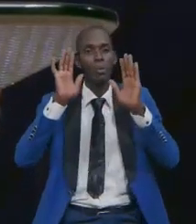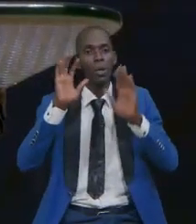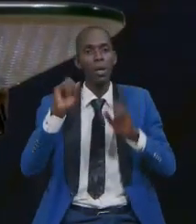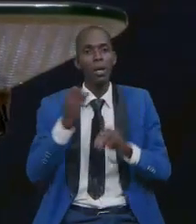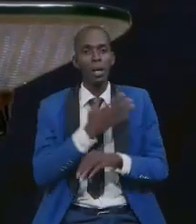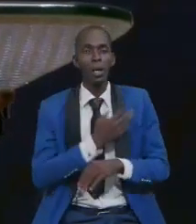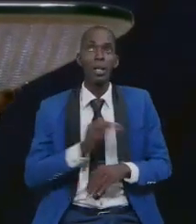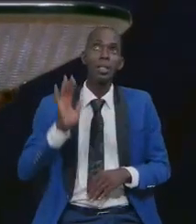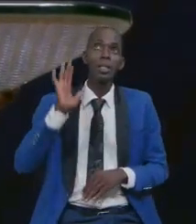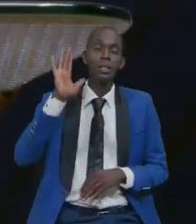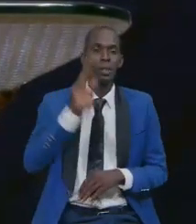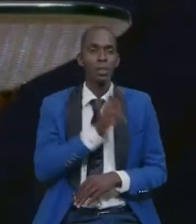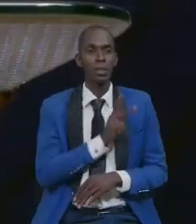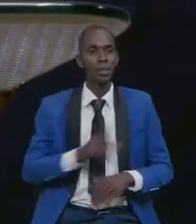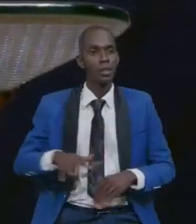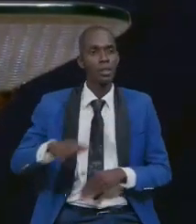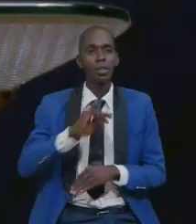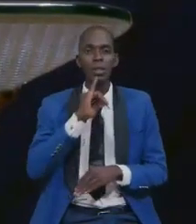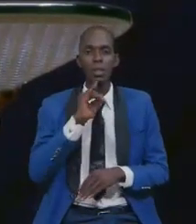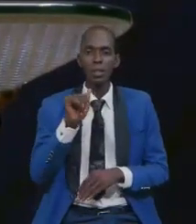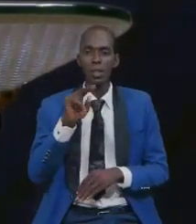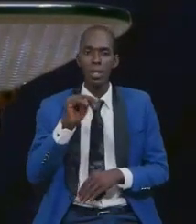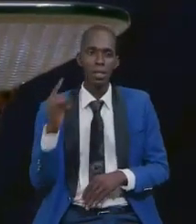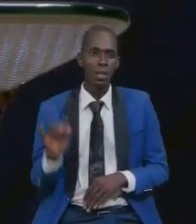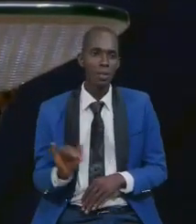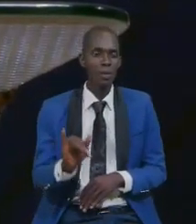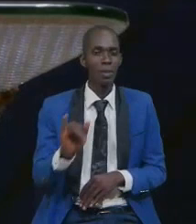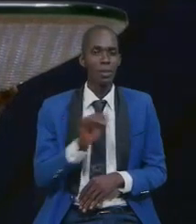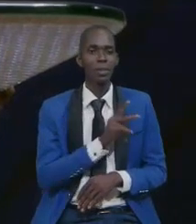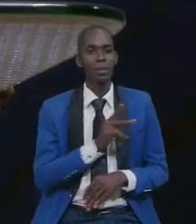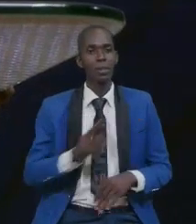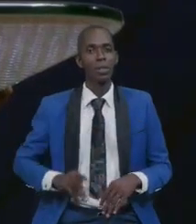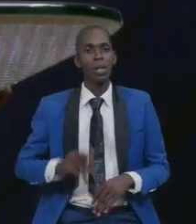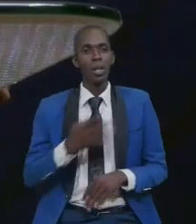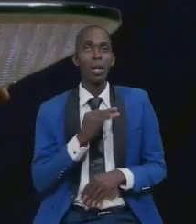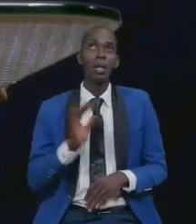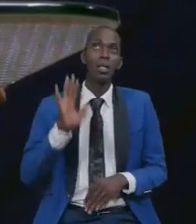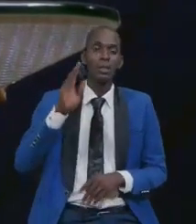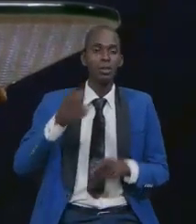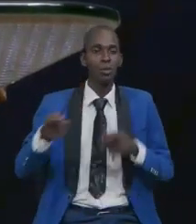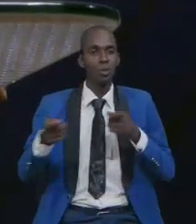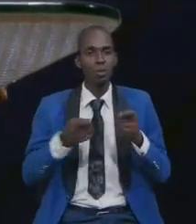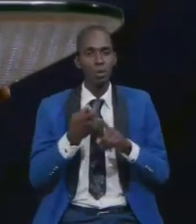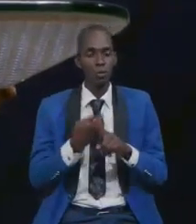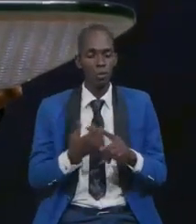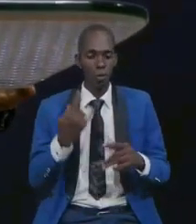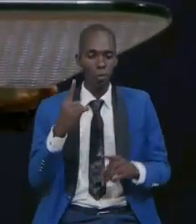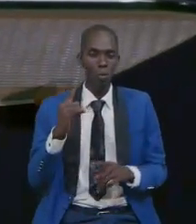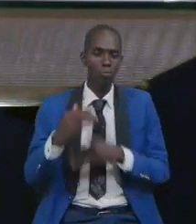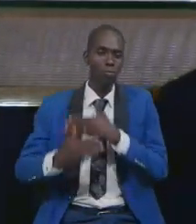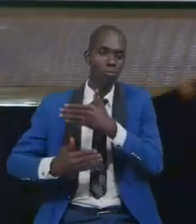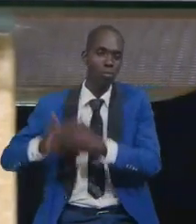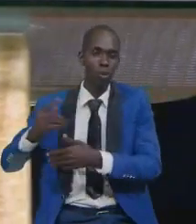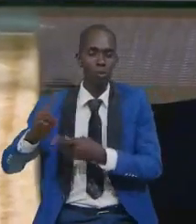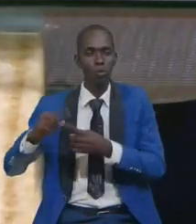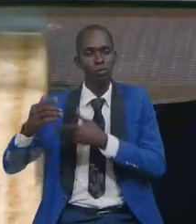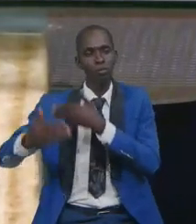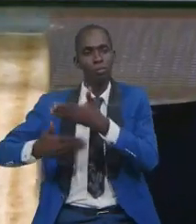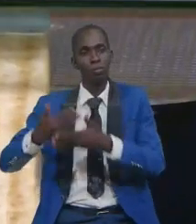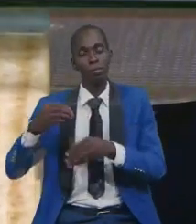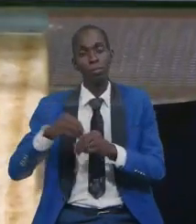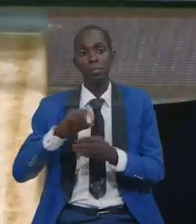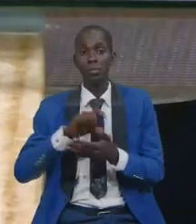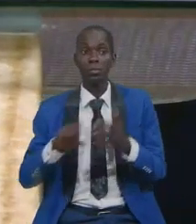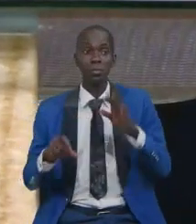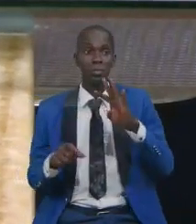kingdom is an everlasting kingdom, and his dominion from generation to generation. Look at verse 4. It